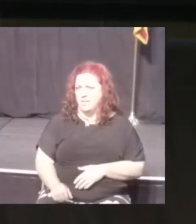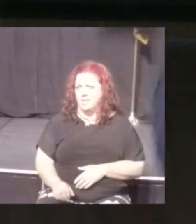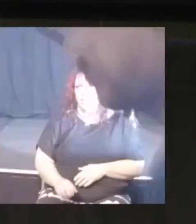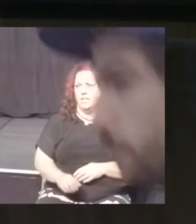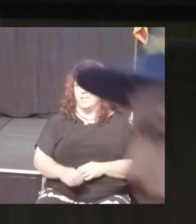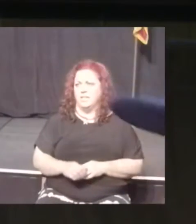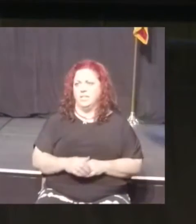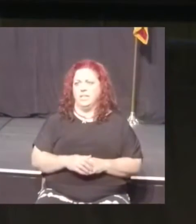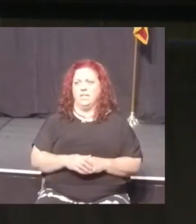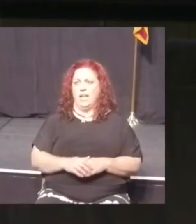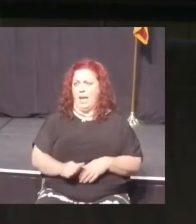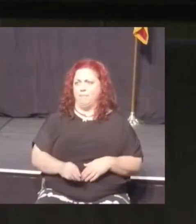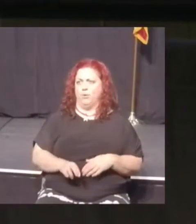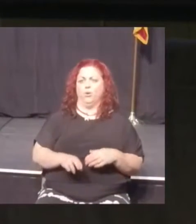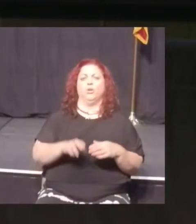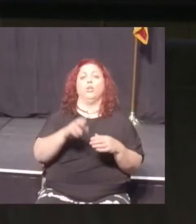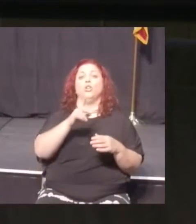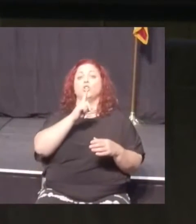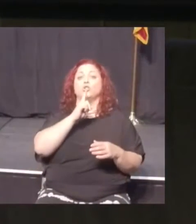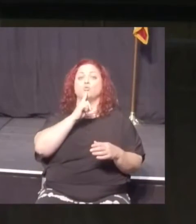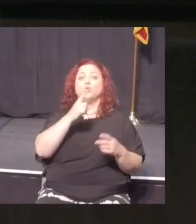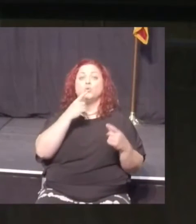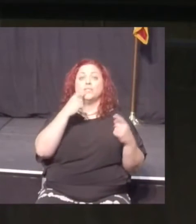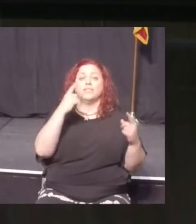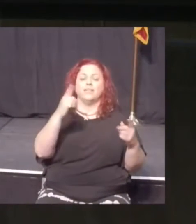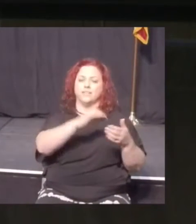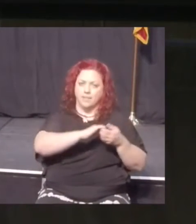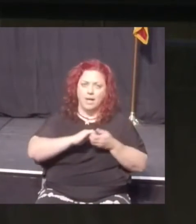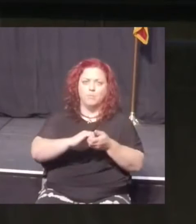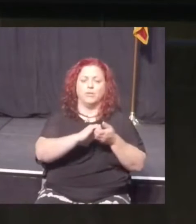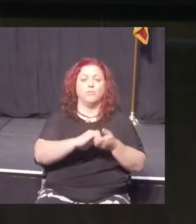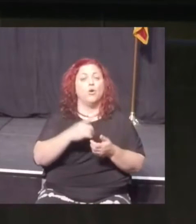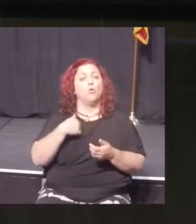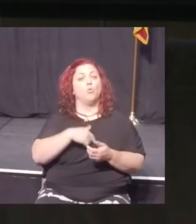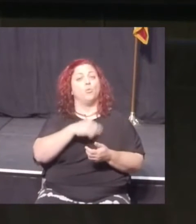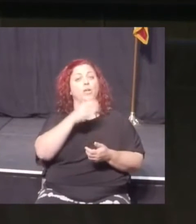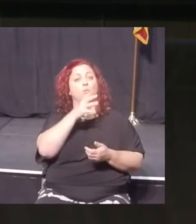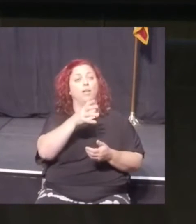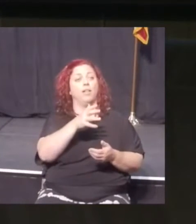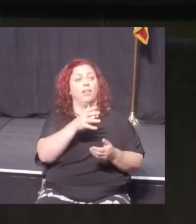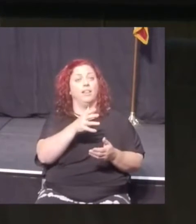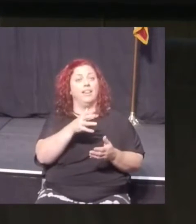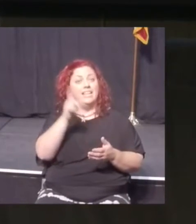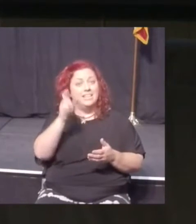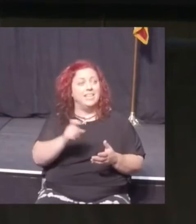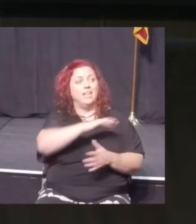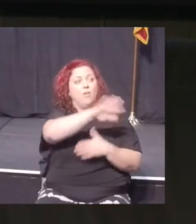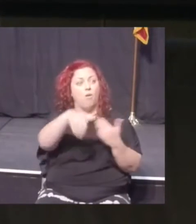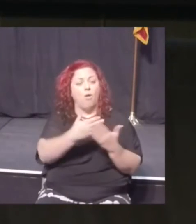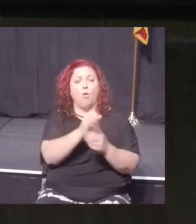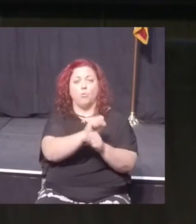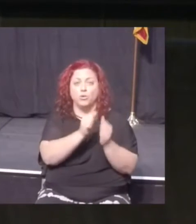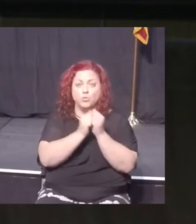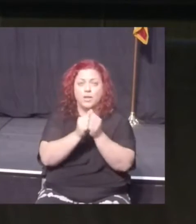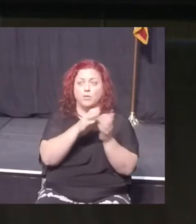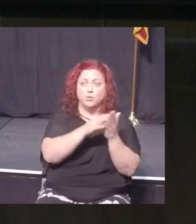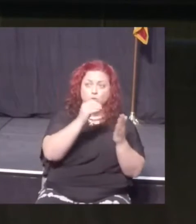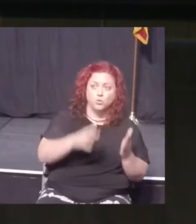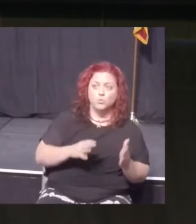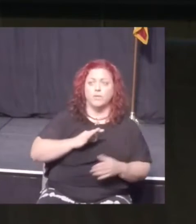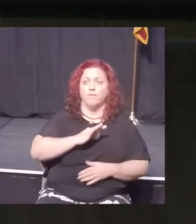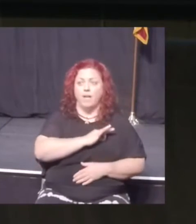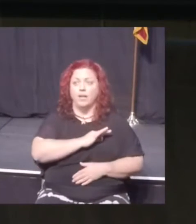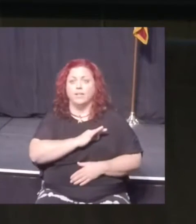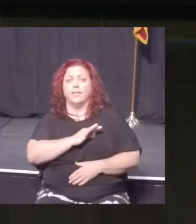As I've said, true success is collaborative. We'll need the combined efforts of students, our faculty